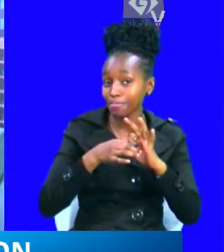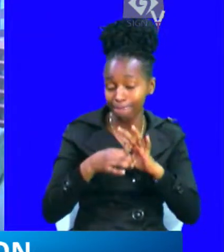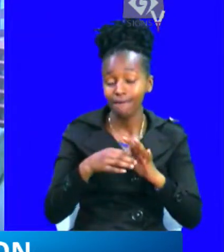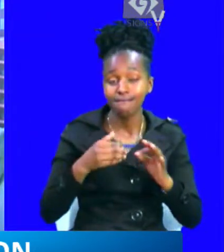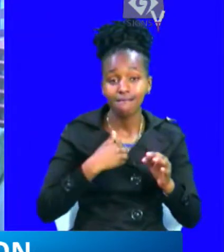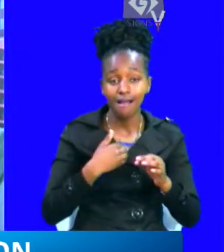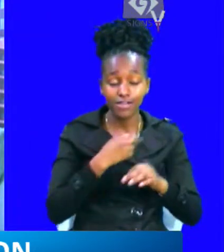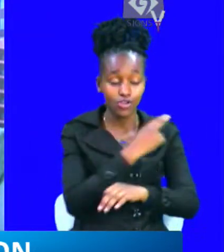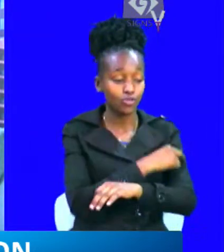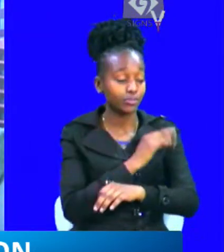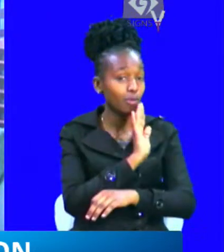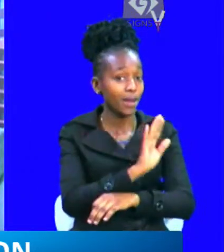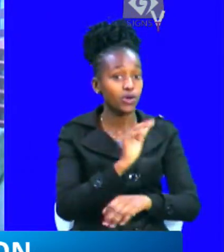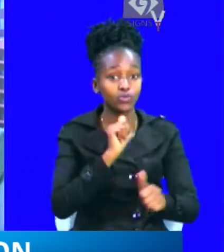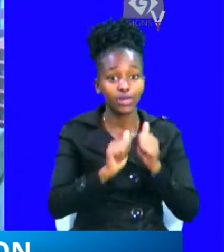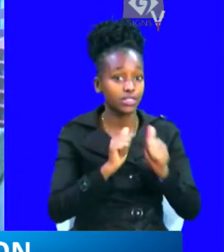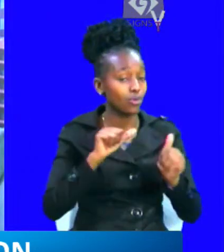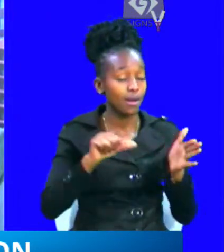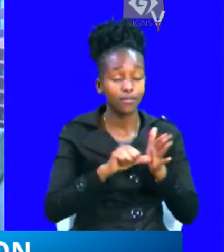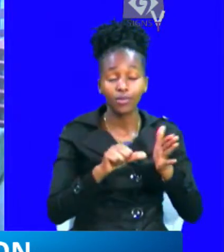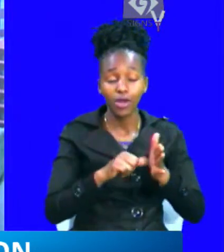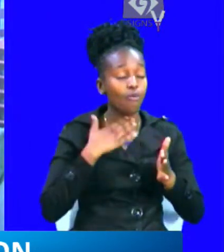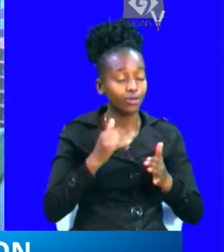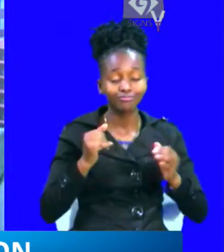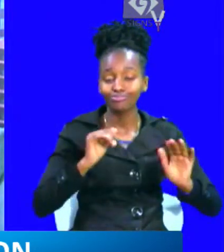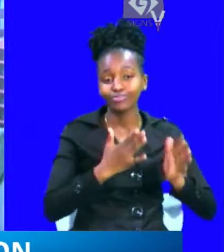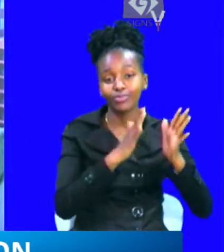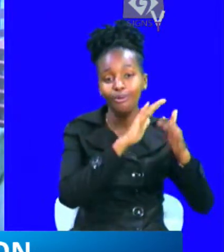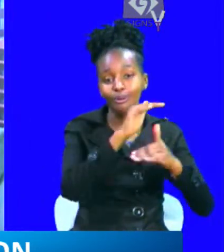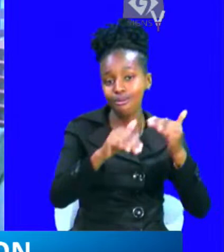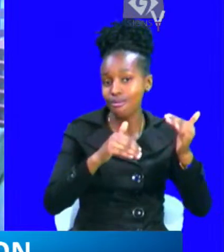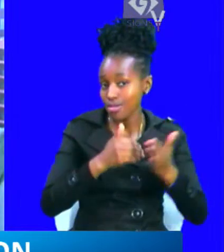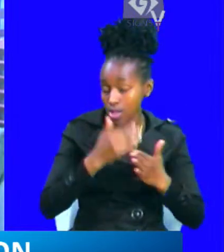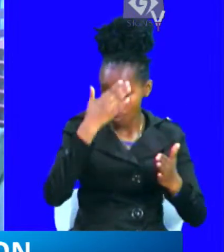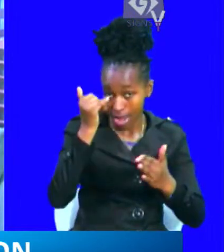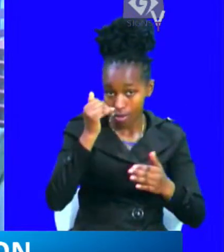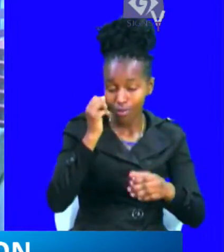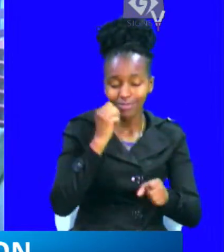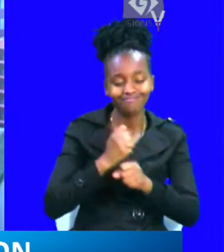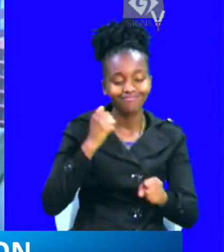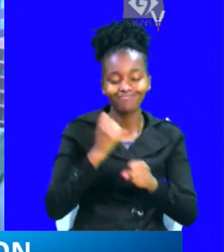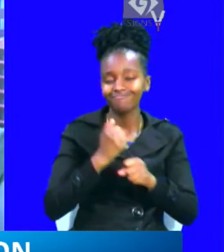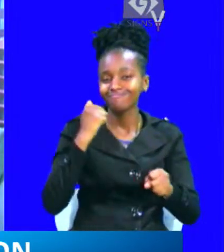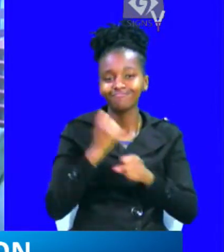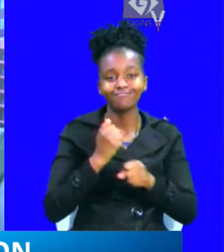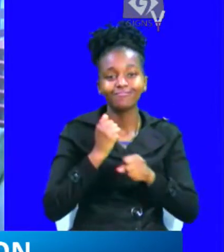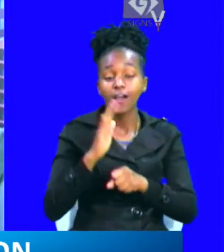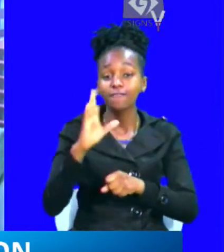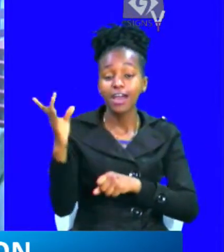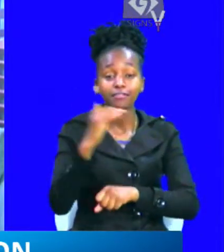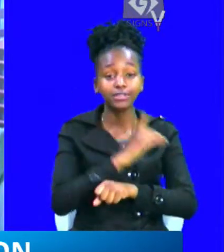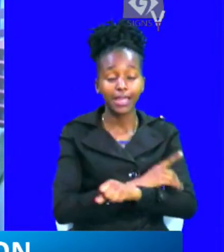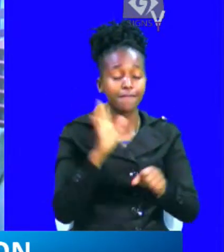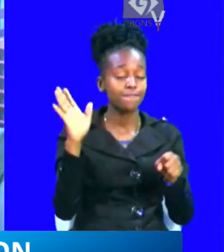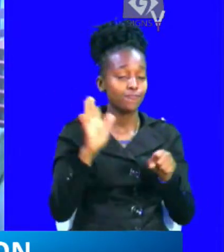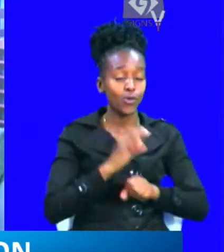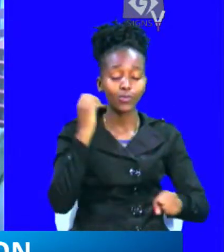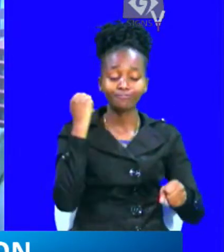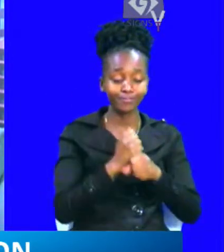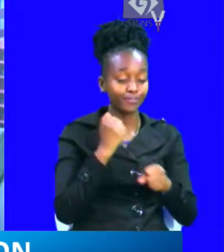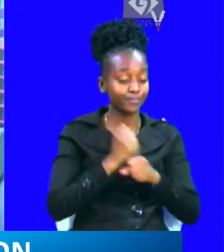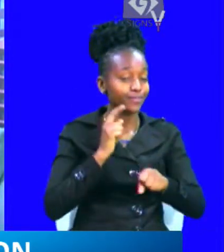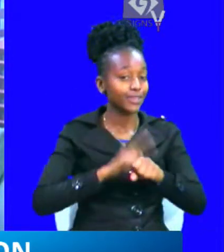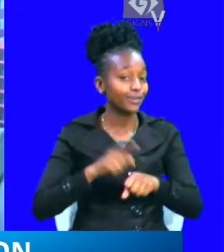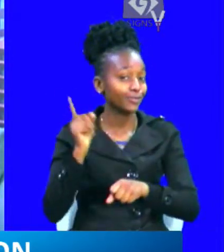referral hospital. Yes. I really like to give a big shout out to them. Yes. They were on their feet for 5 days. Like by the time we left